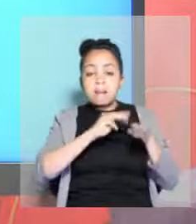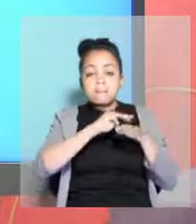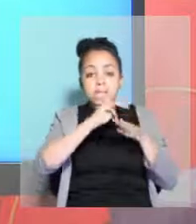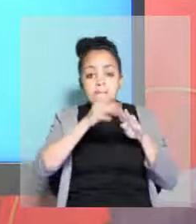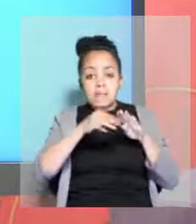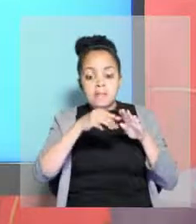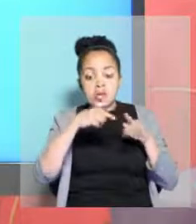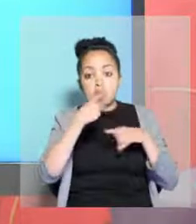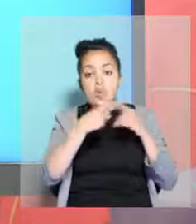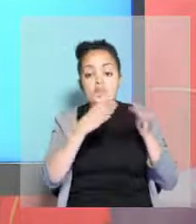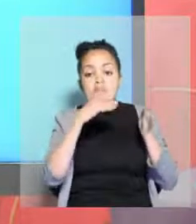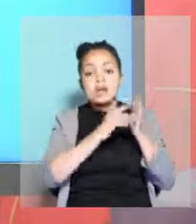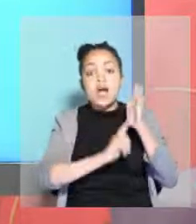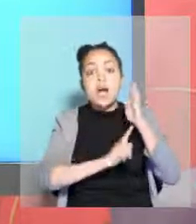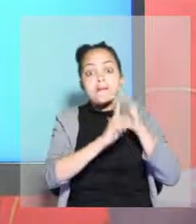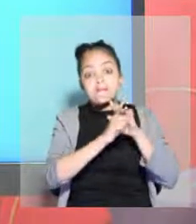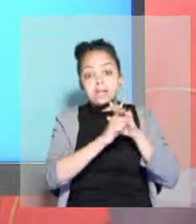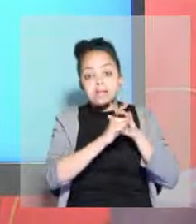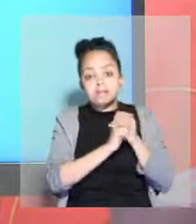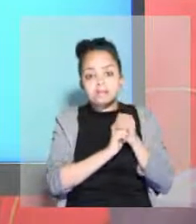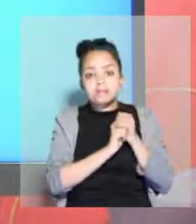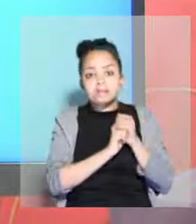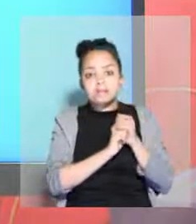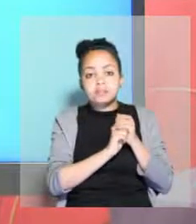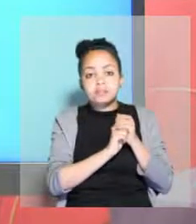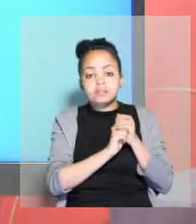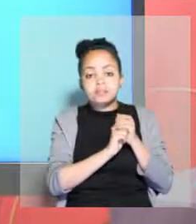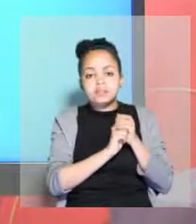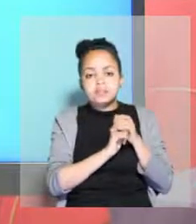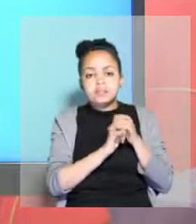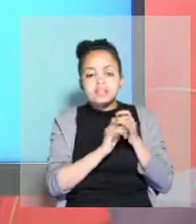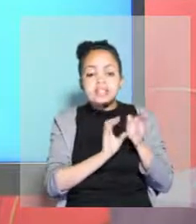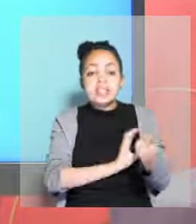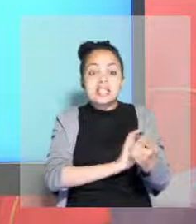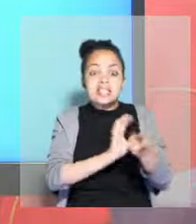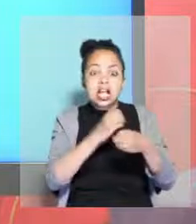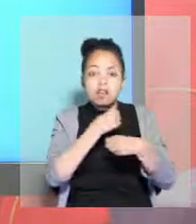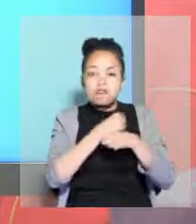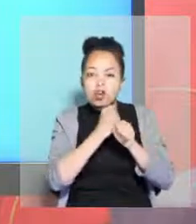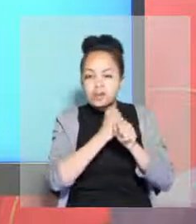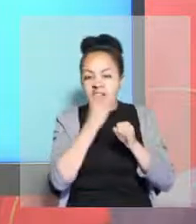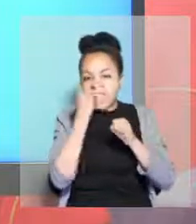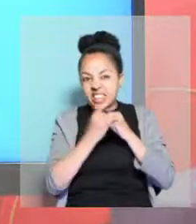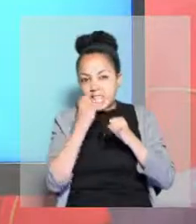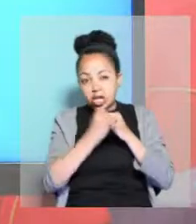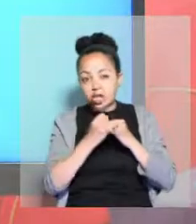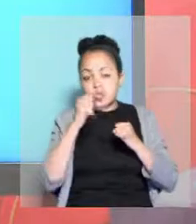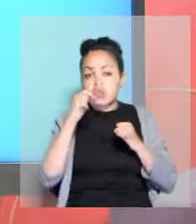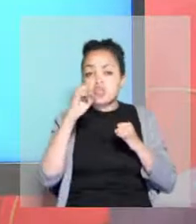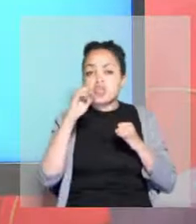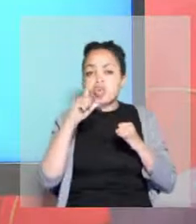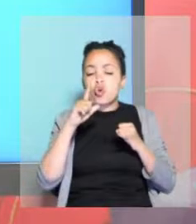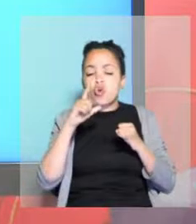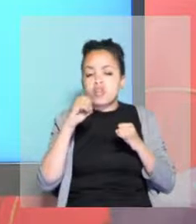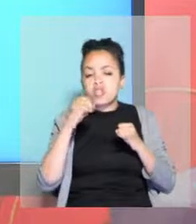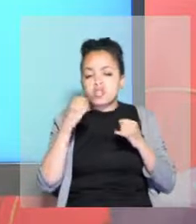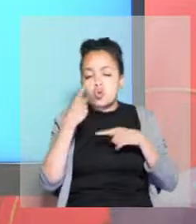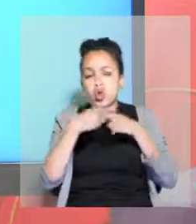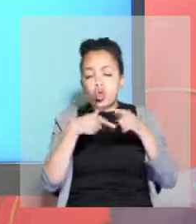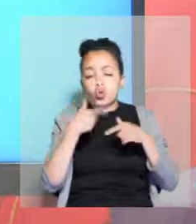nuclear membrane going to appear here. The cell formed at the end of telophase 1 going to have